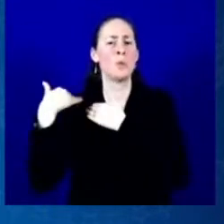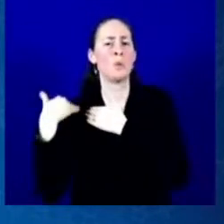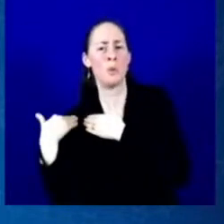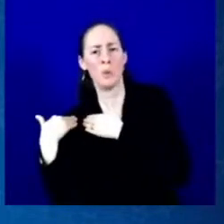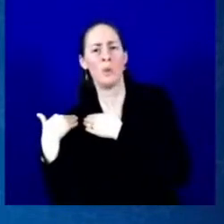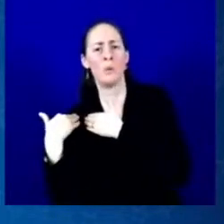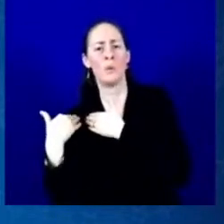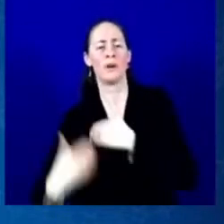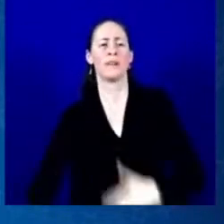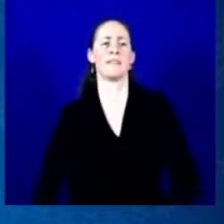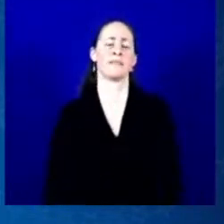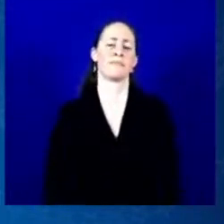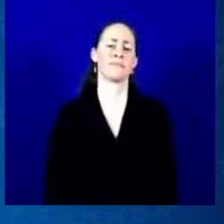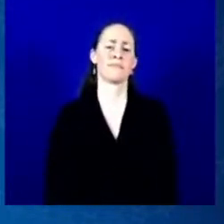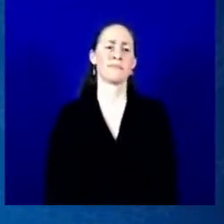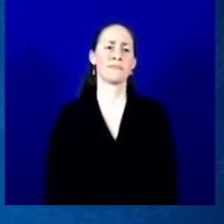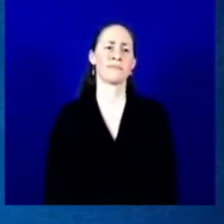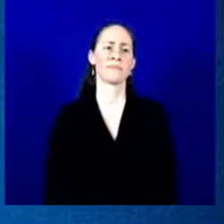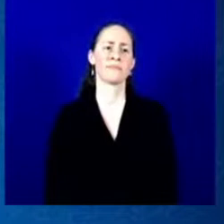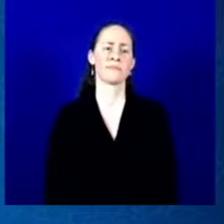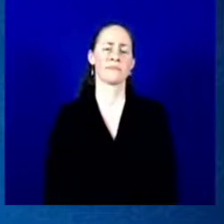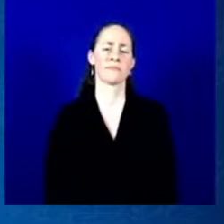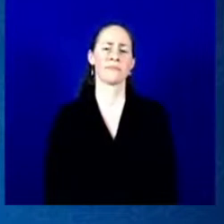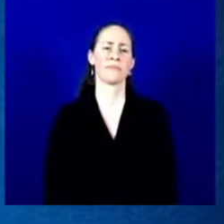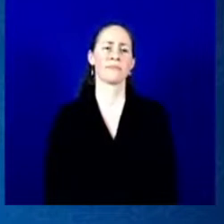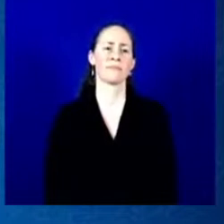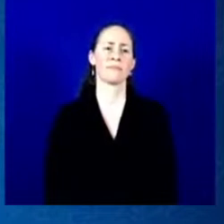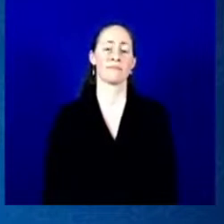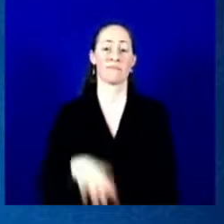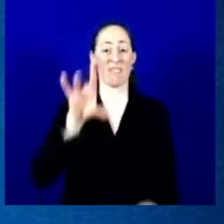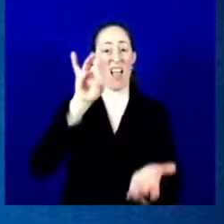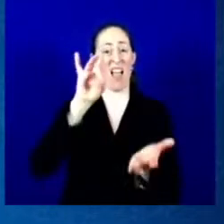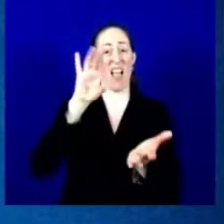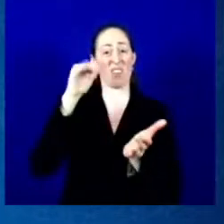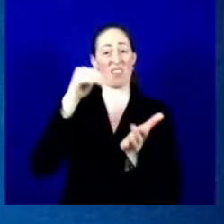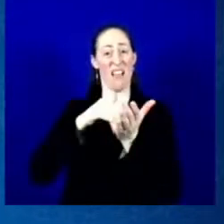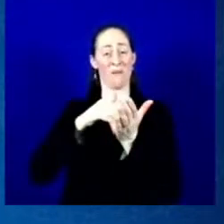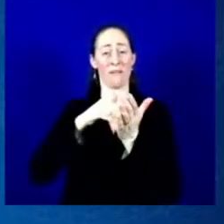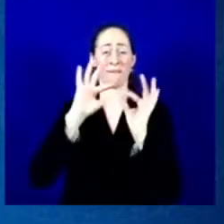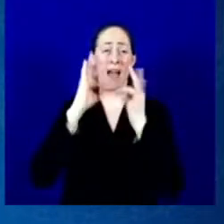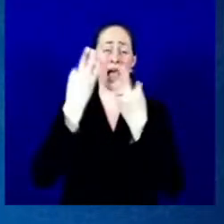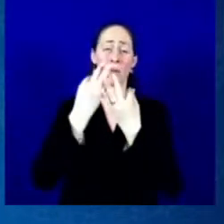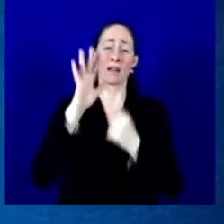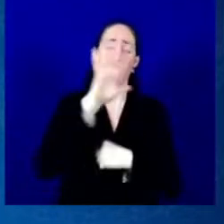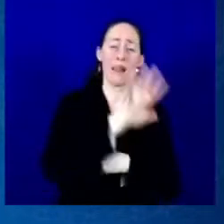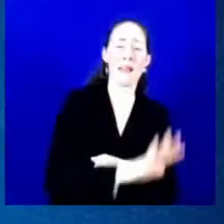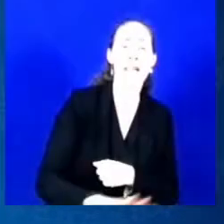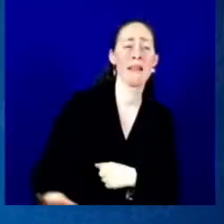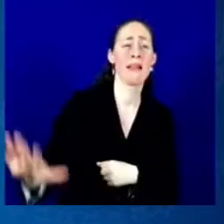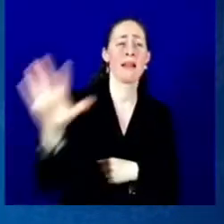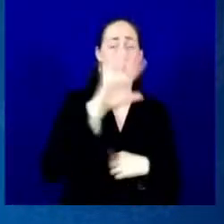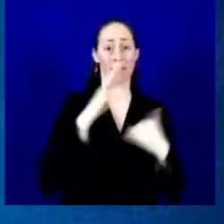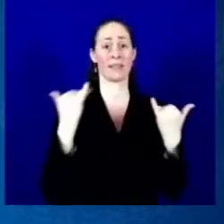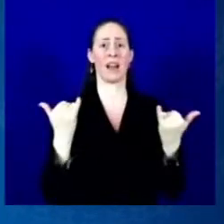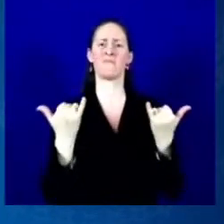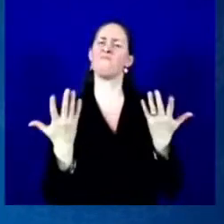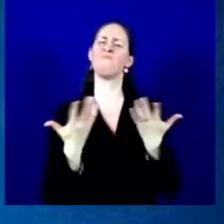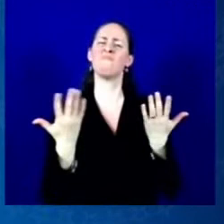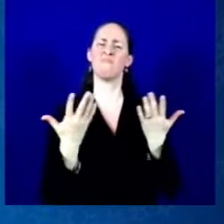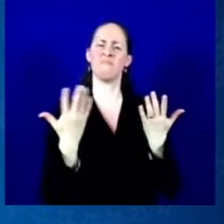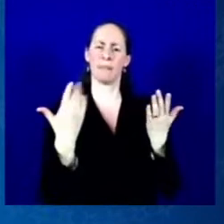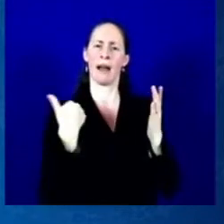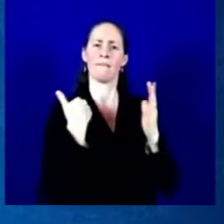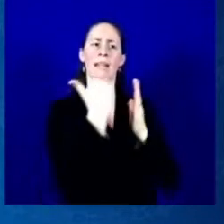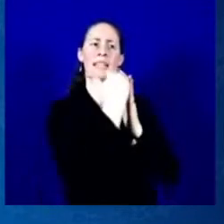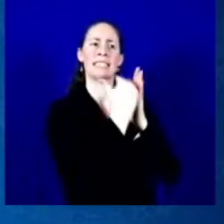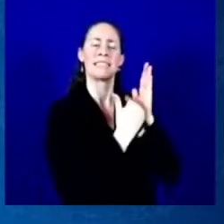800,000 families are on the Medicare waiting list right now to get home care for their aging parent or loved